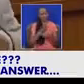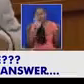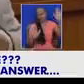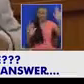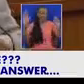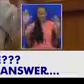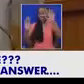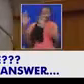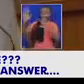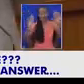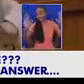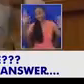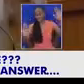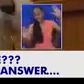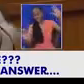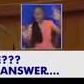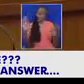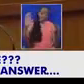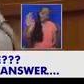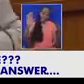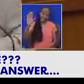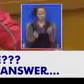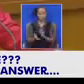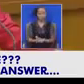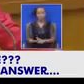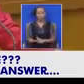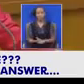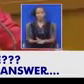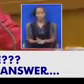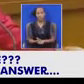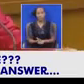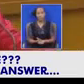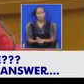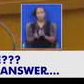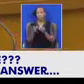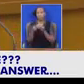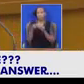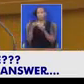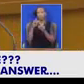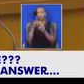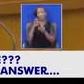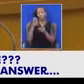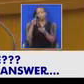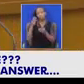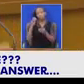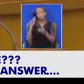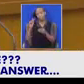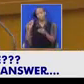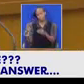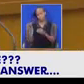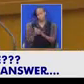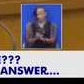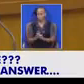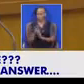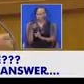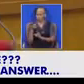Who is our people? Who is not our people? Comrade Tara, when you went